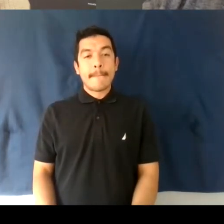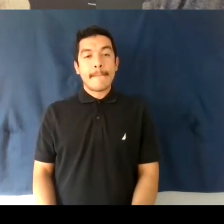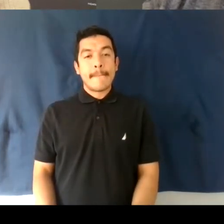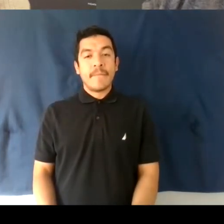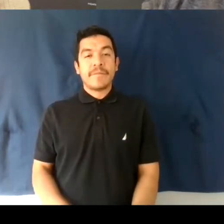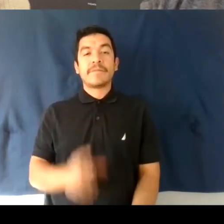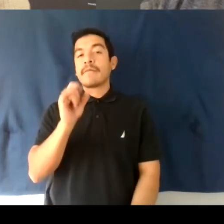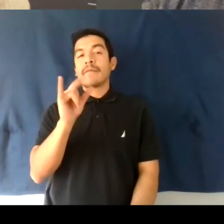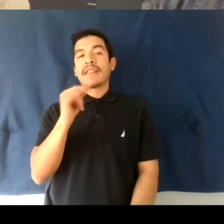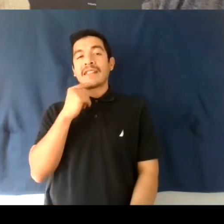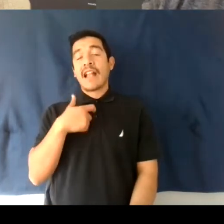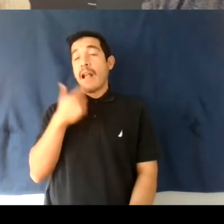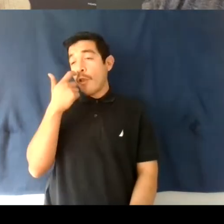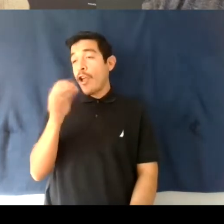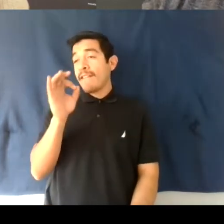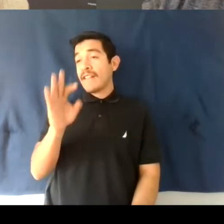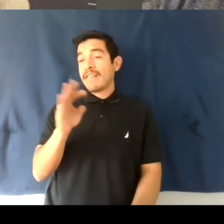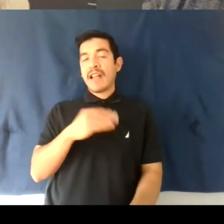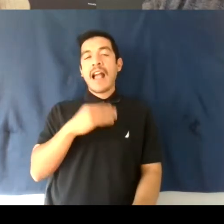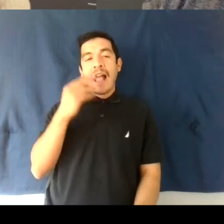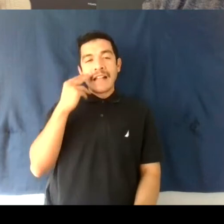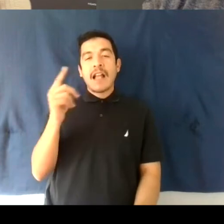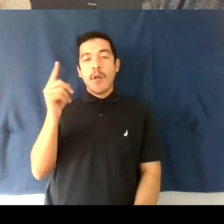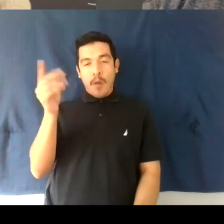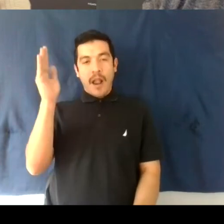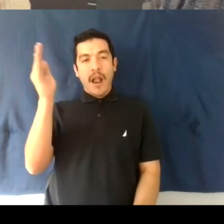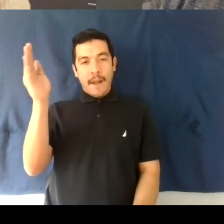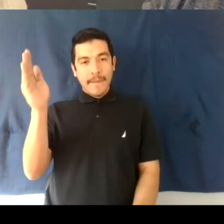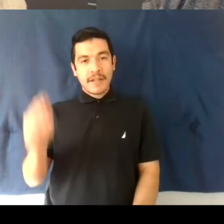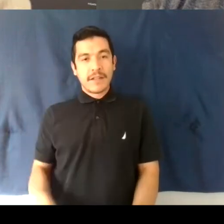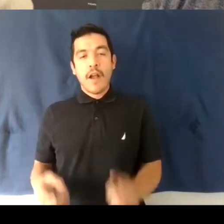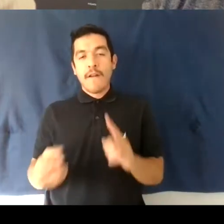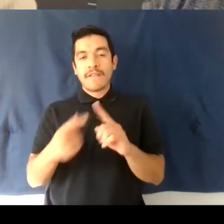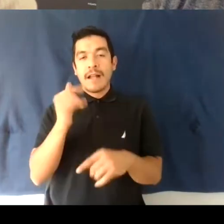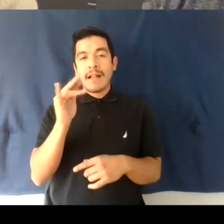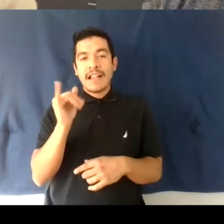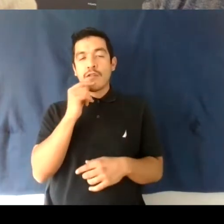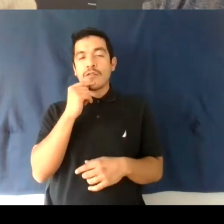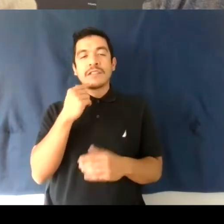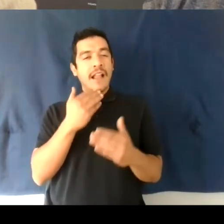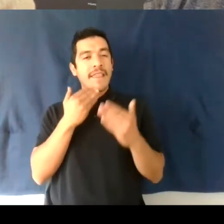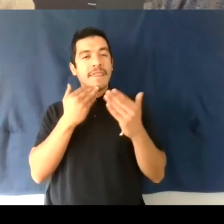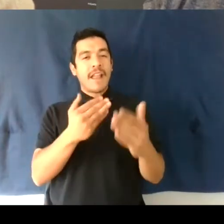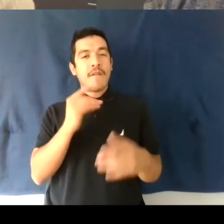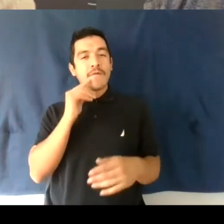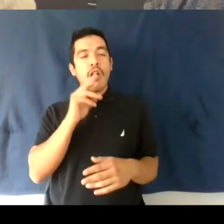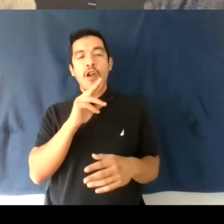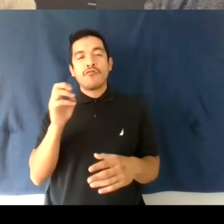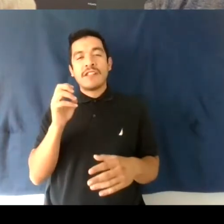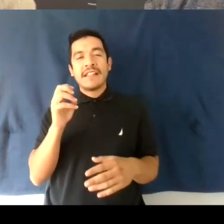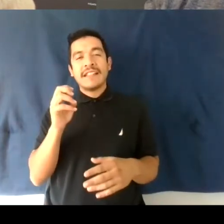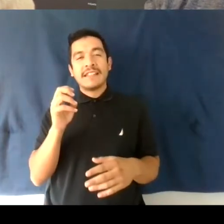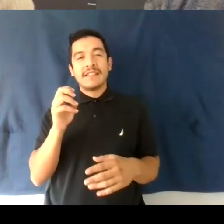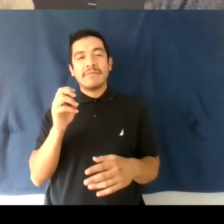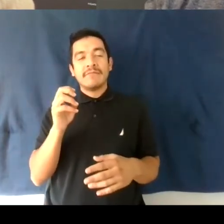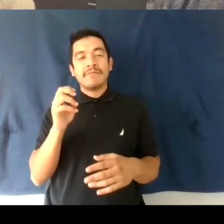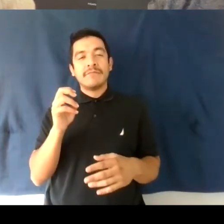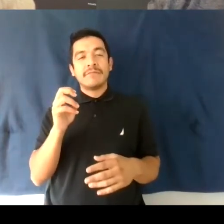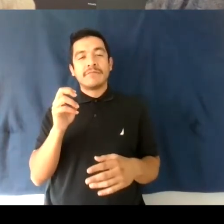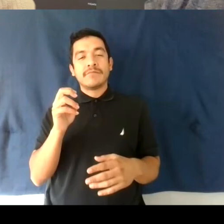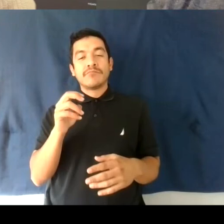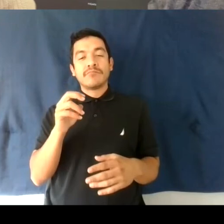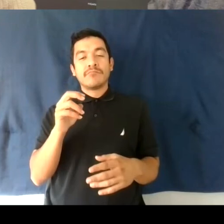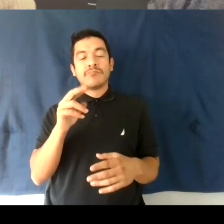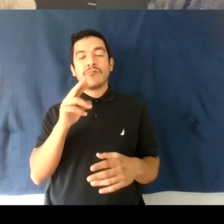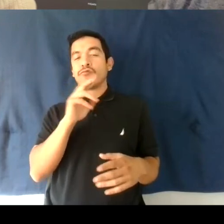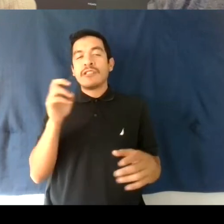Facebook. No questions yet, but I do see one comment from Gary who just says, thank you for reaffirming that it is okay to step back from the project